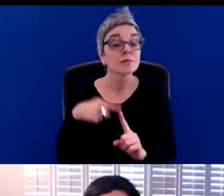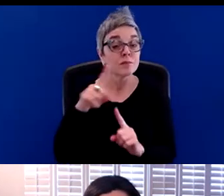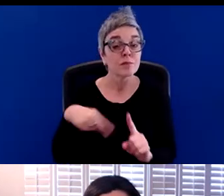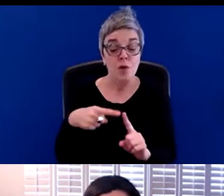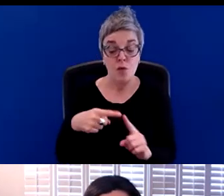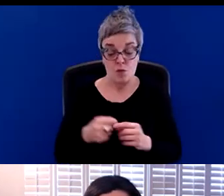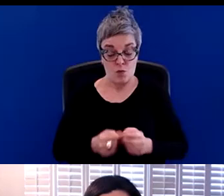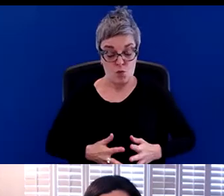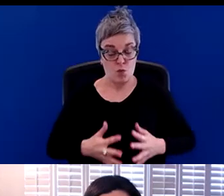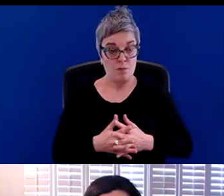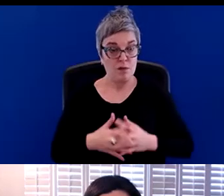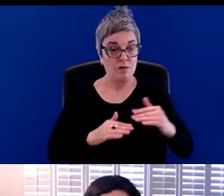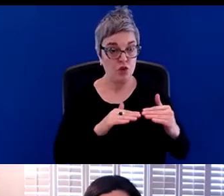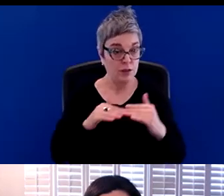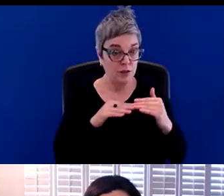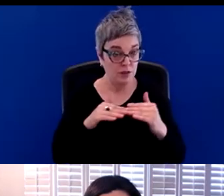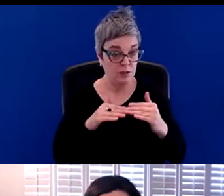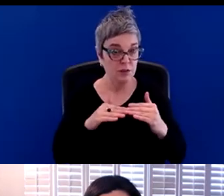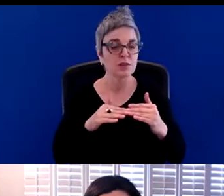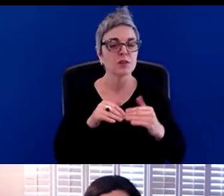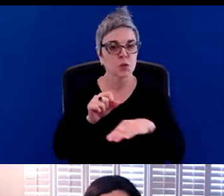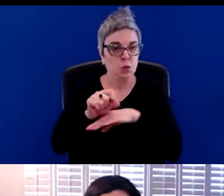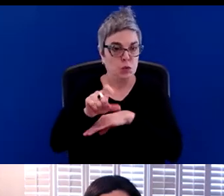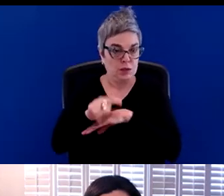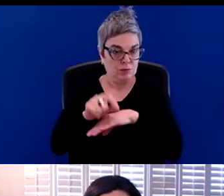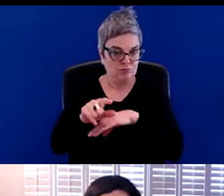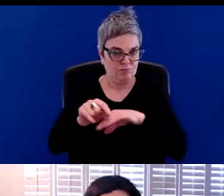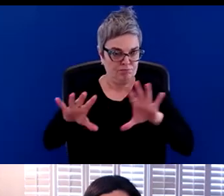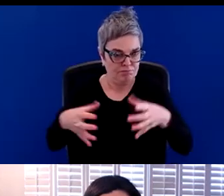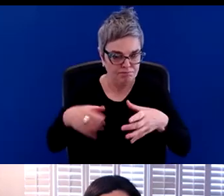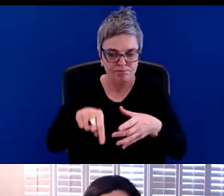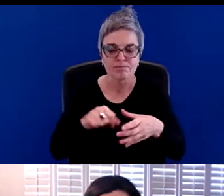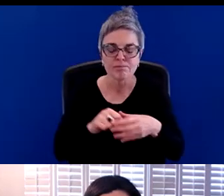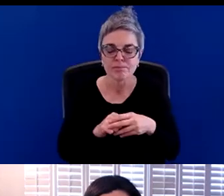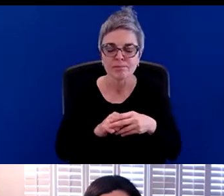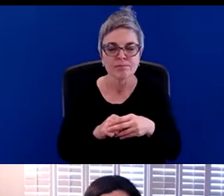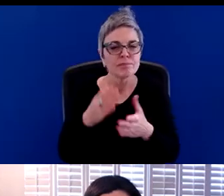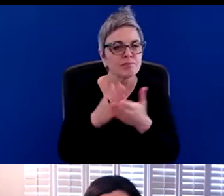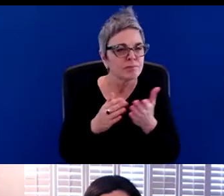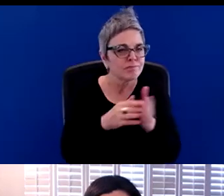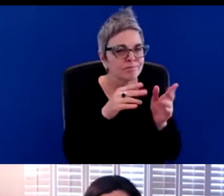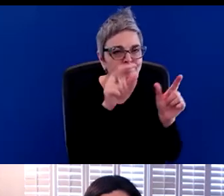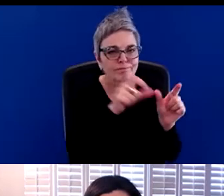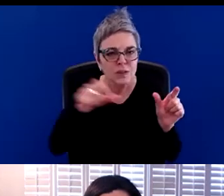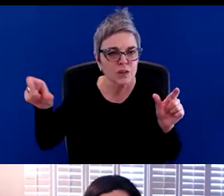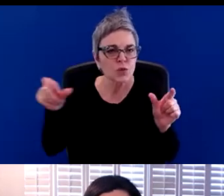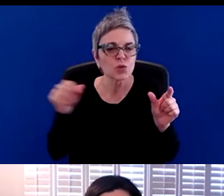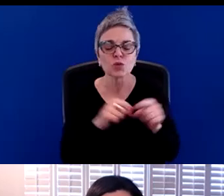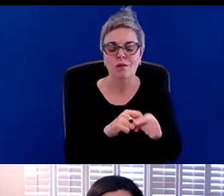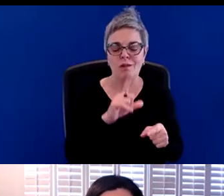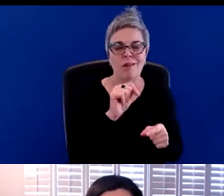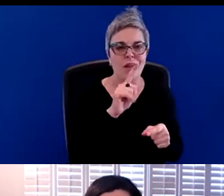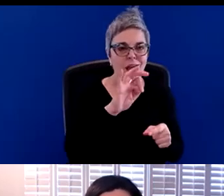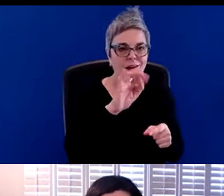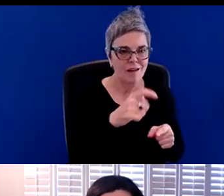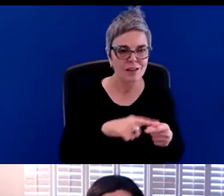justice tweet assembly, there were individuals who were Latinx or Latin American